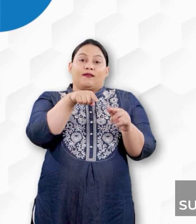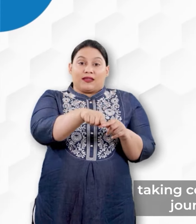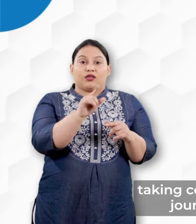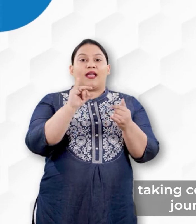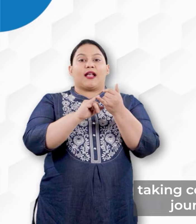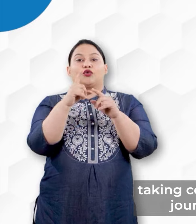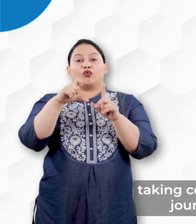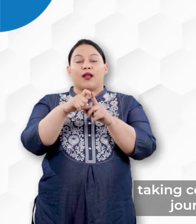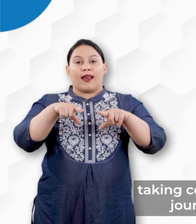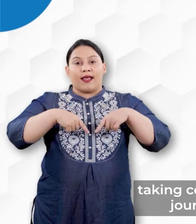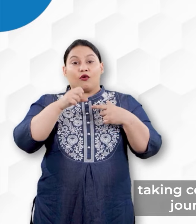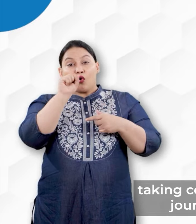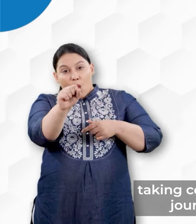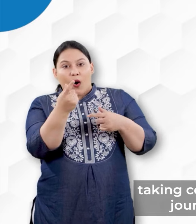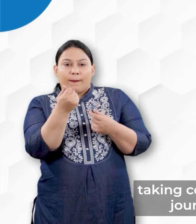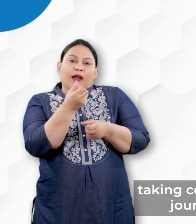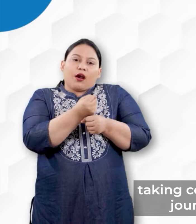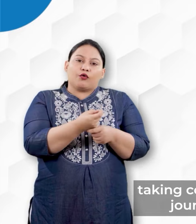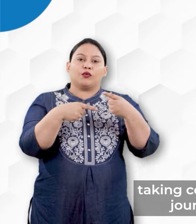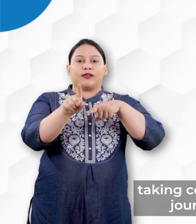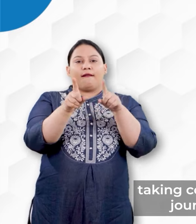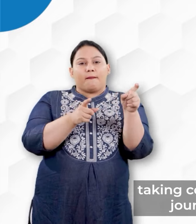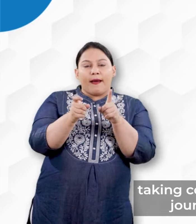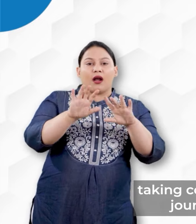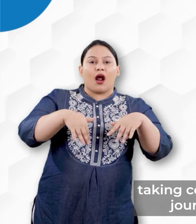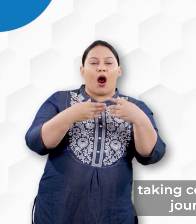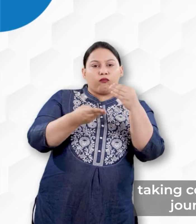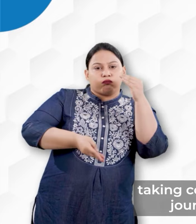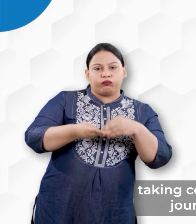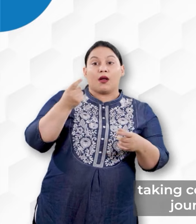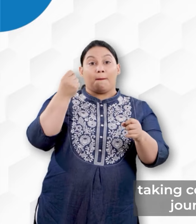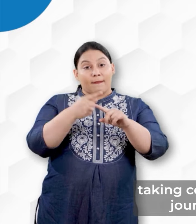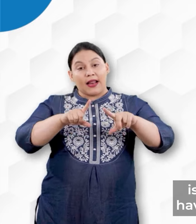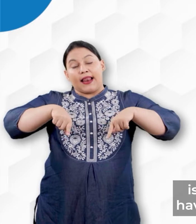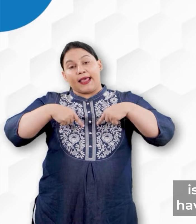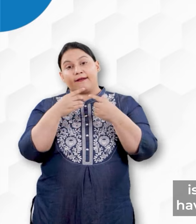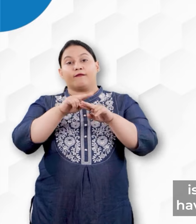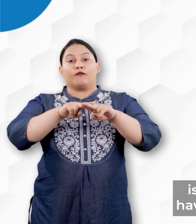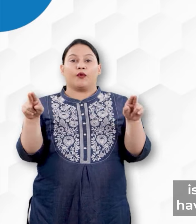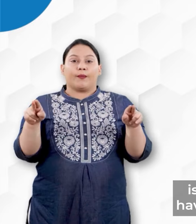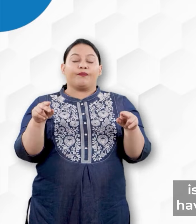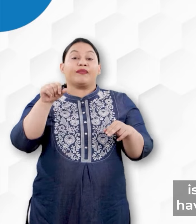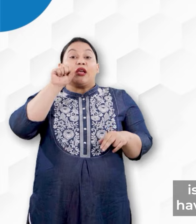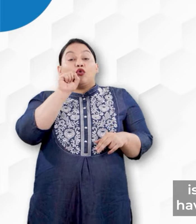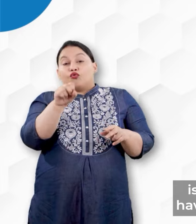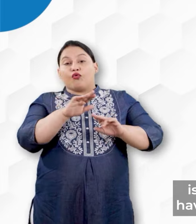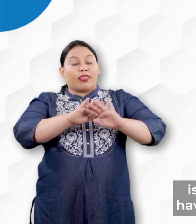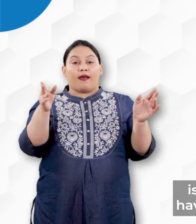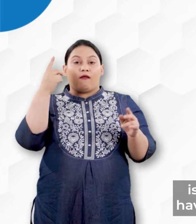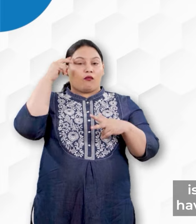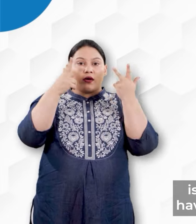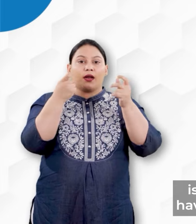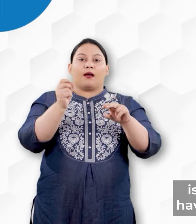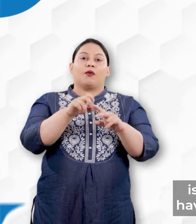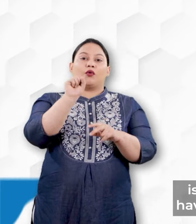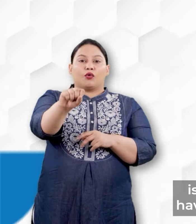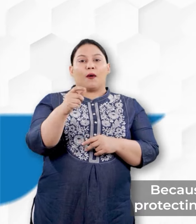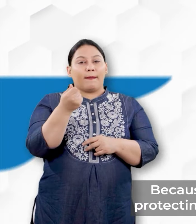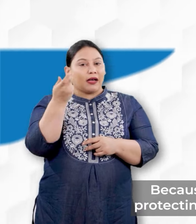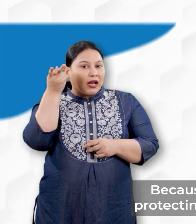Royale. Taking control of your wealth creation journey along with life cover is something you never have to worry about